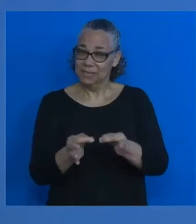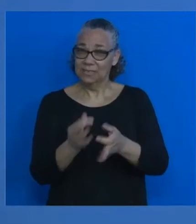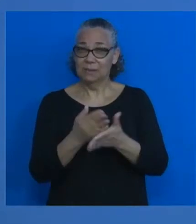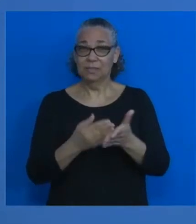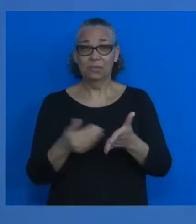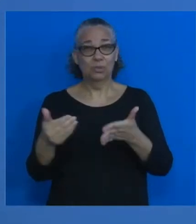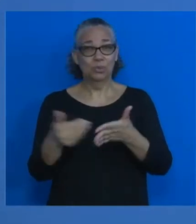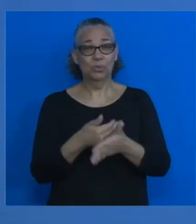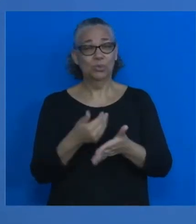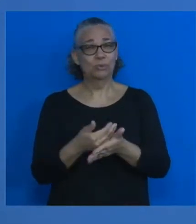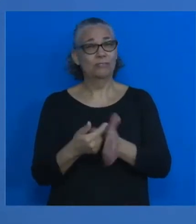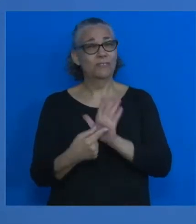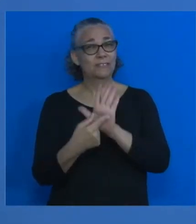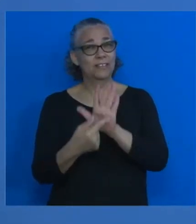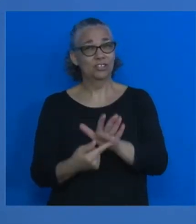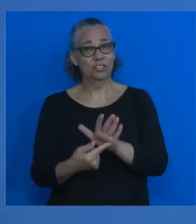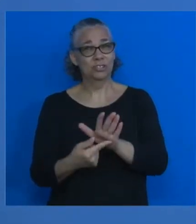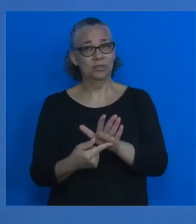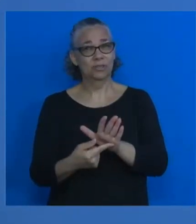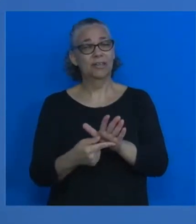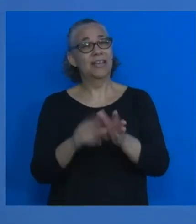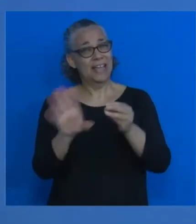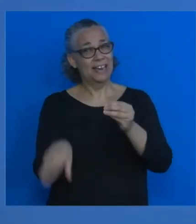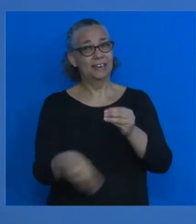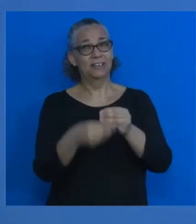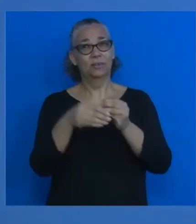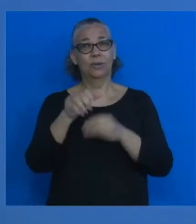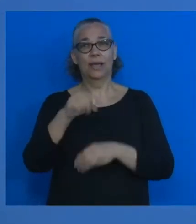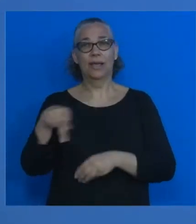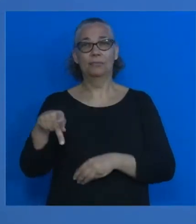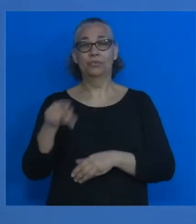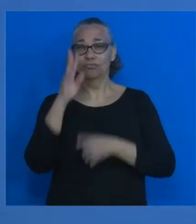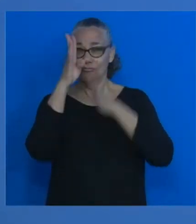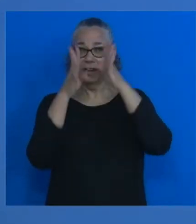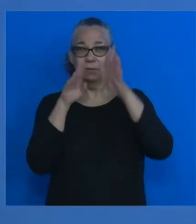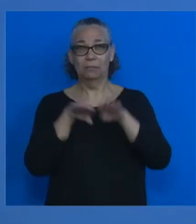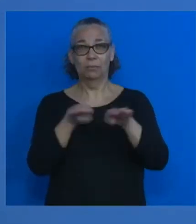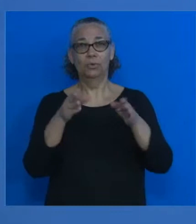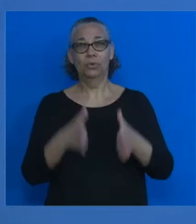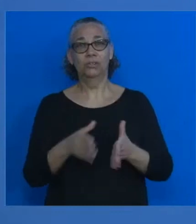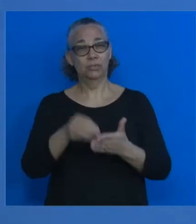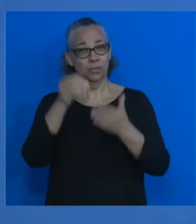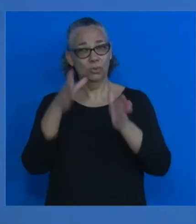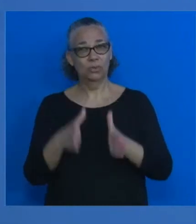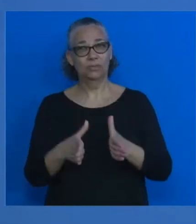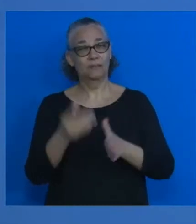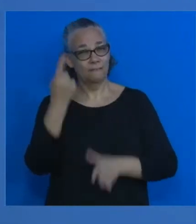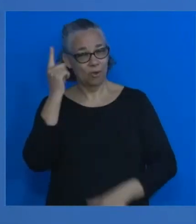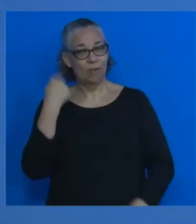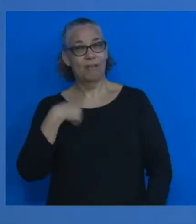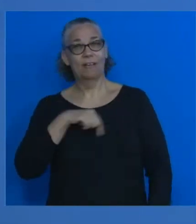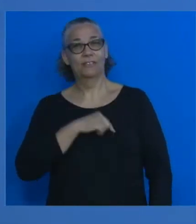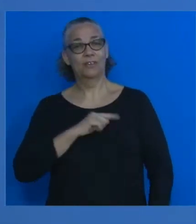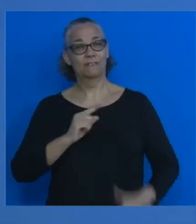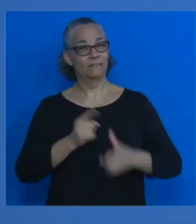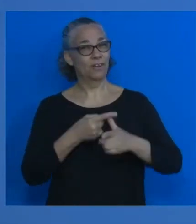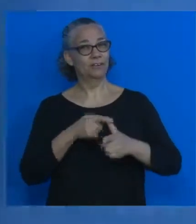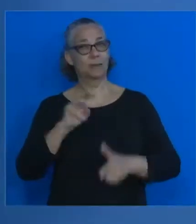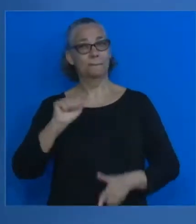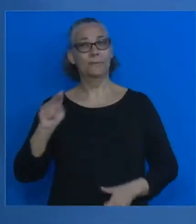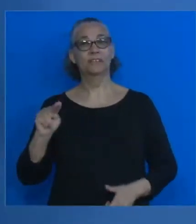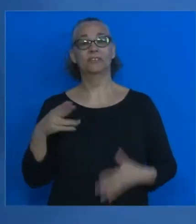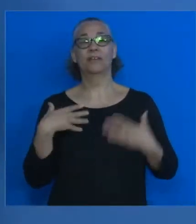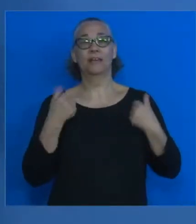be launched by a complimentary app which was built by Bermudian students here for us. So first, we will go to the Minister of Health.